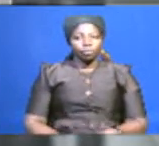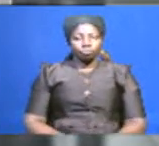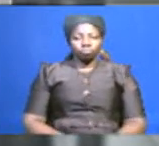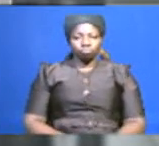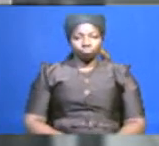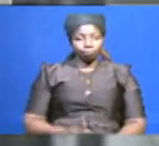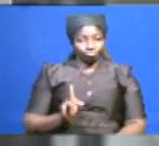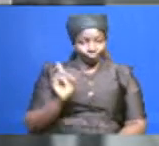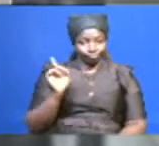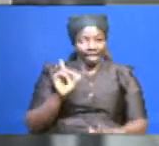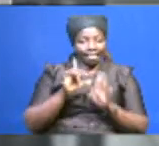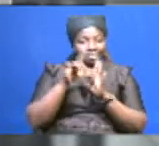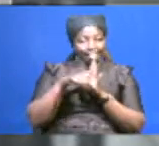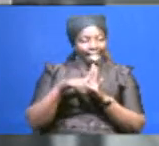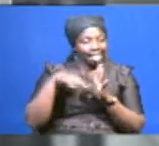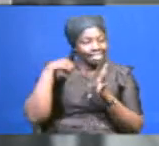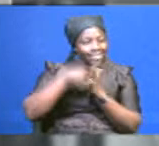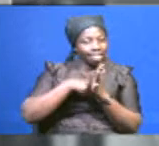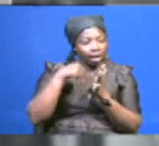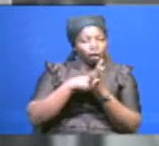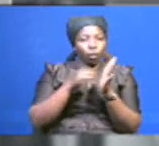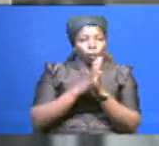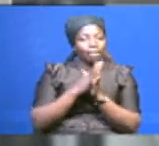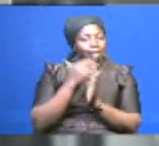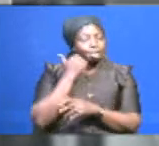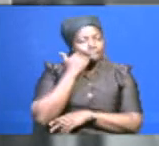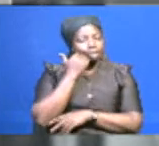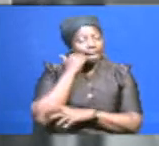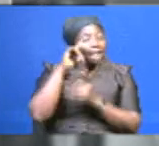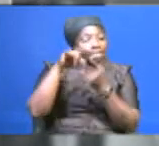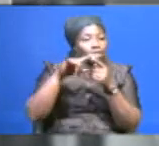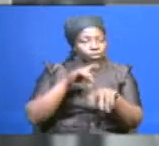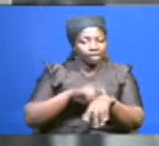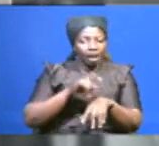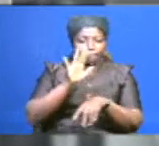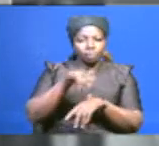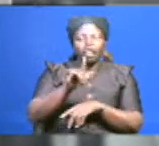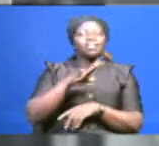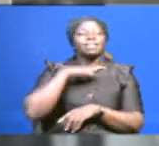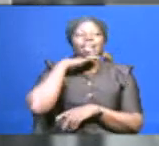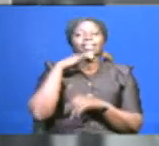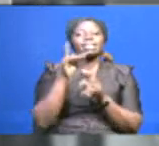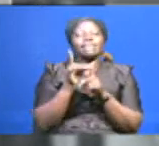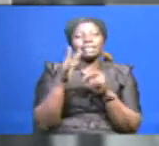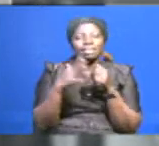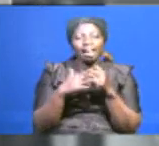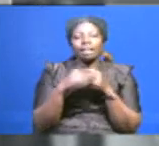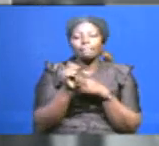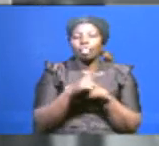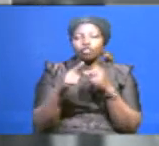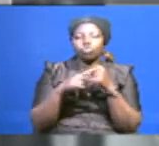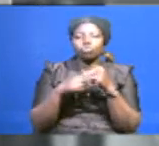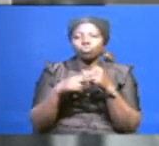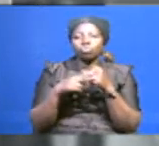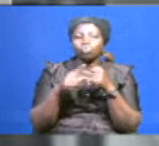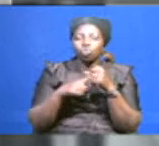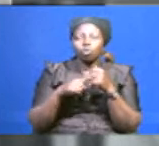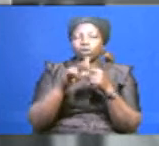Mamunga would then struggle with ill health until his demise on June 9, 2018, at the age